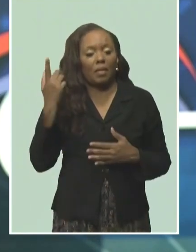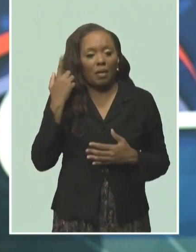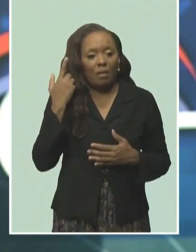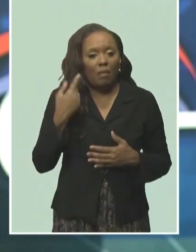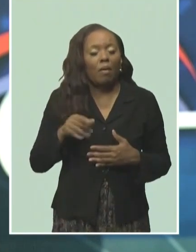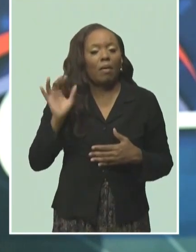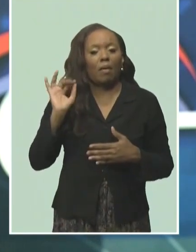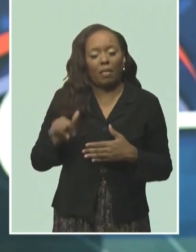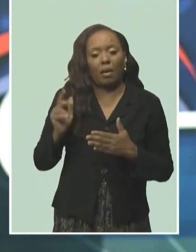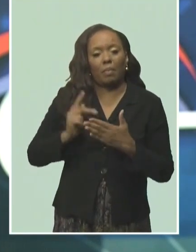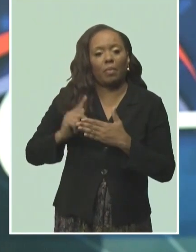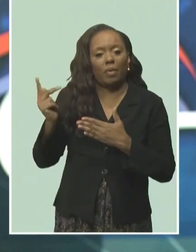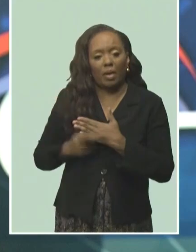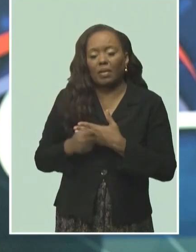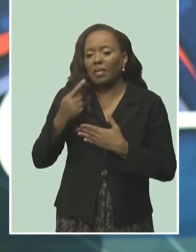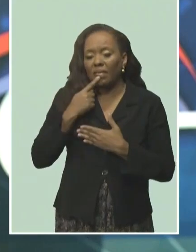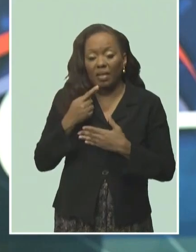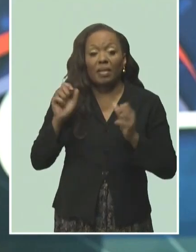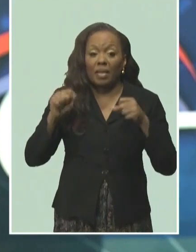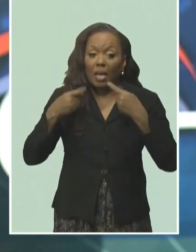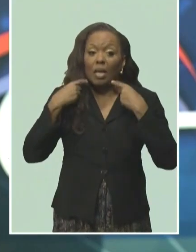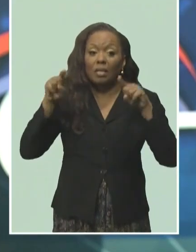without significant resources.